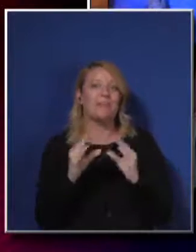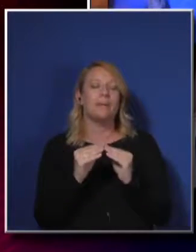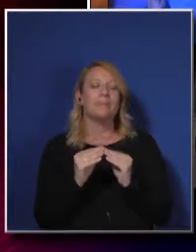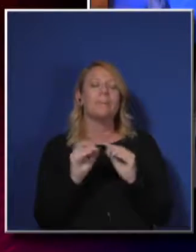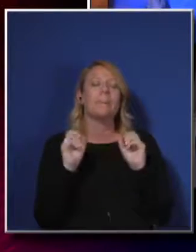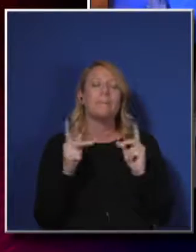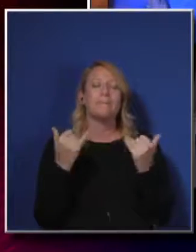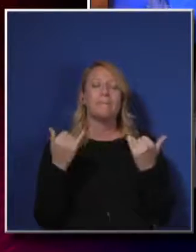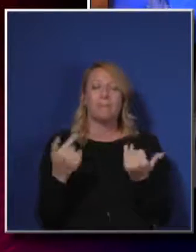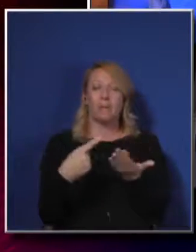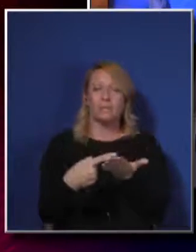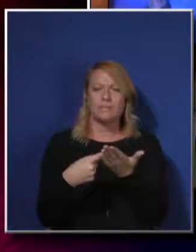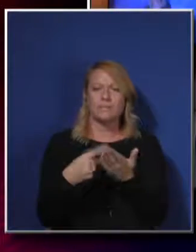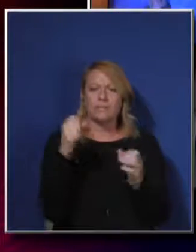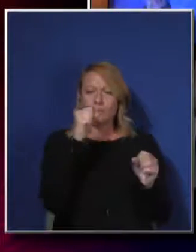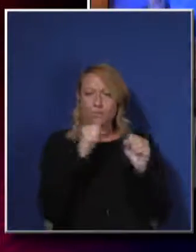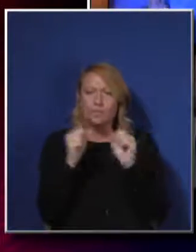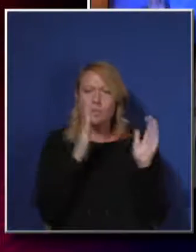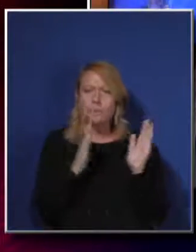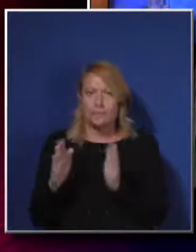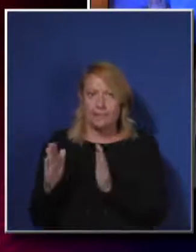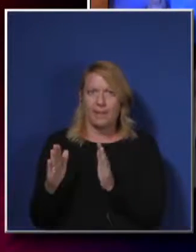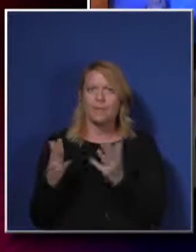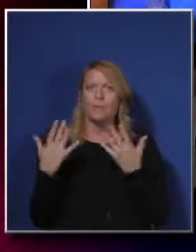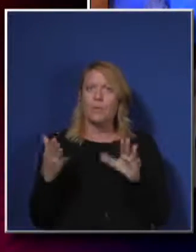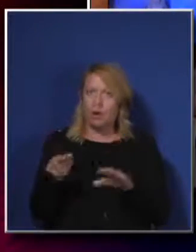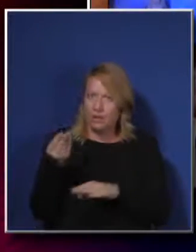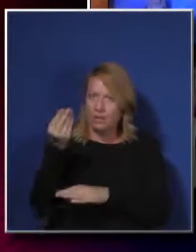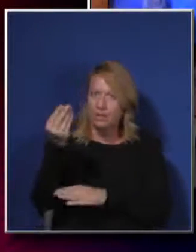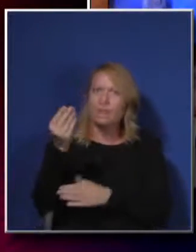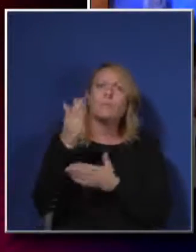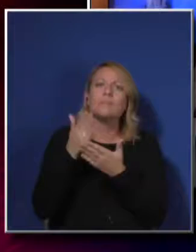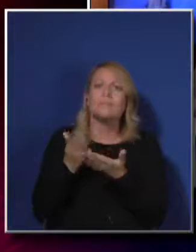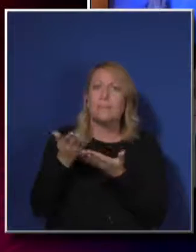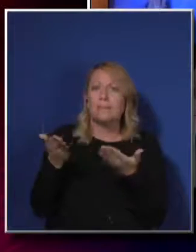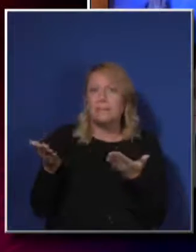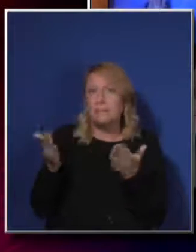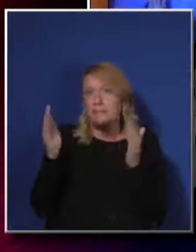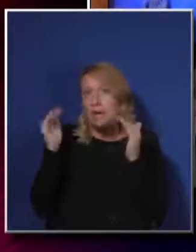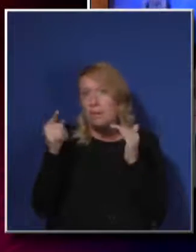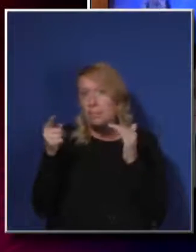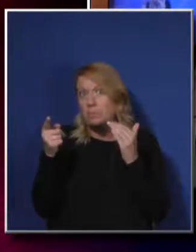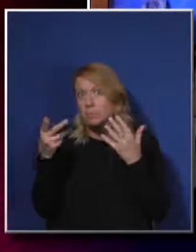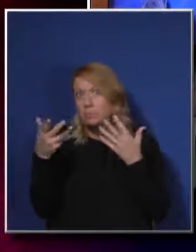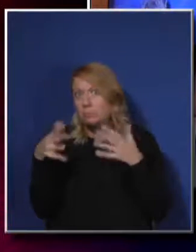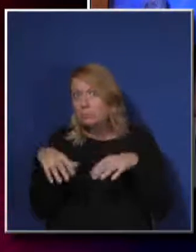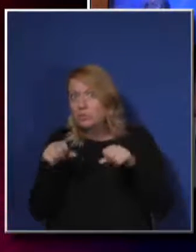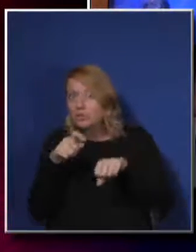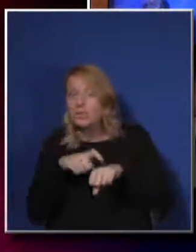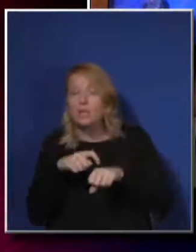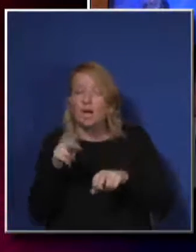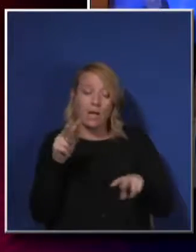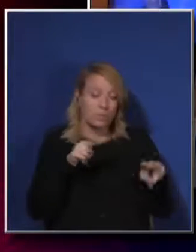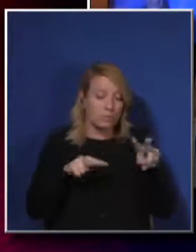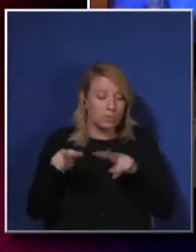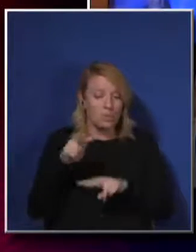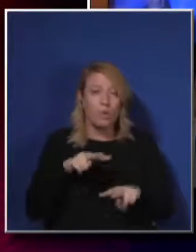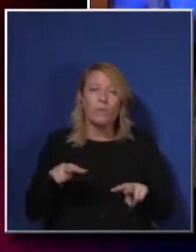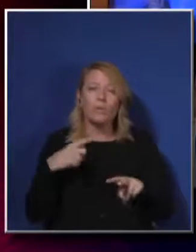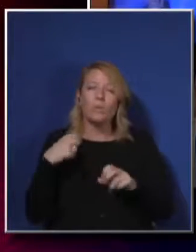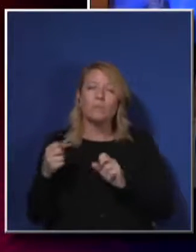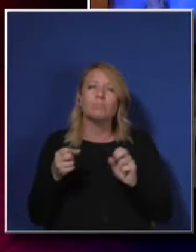planning. We provided you with some materials. I hope you took some time to read them in board